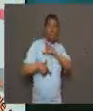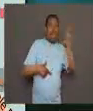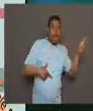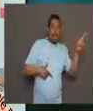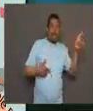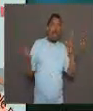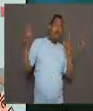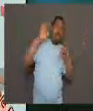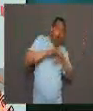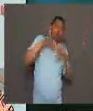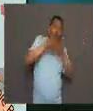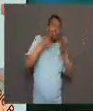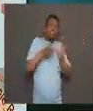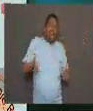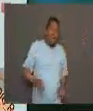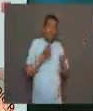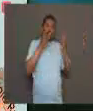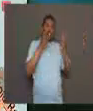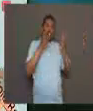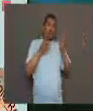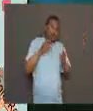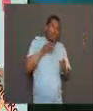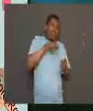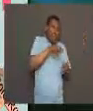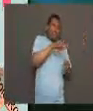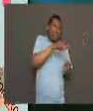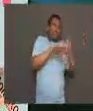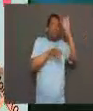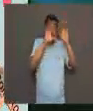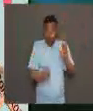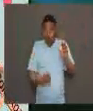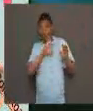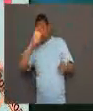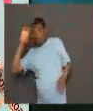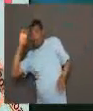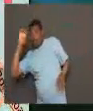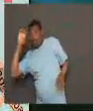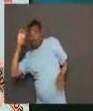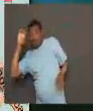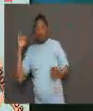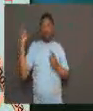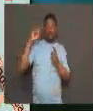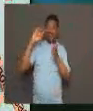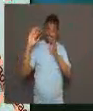Turn left onto this avenue and travel